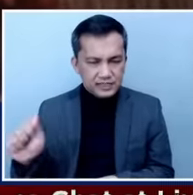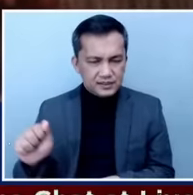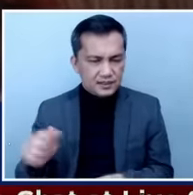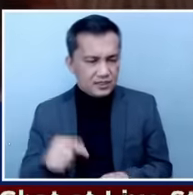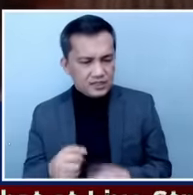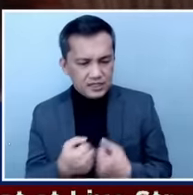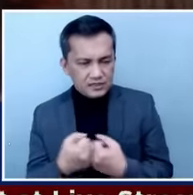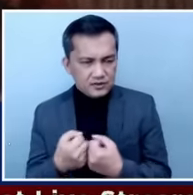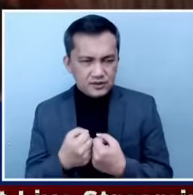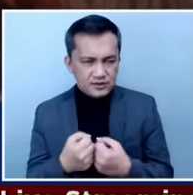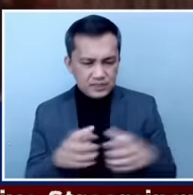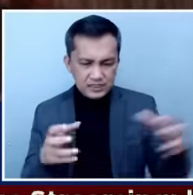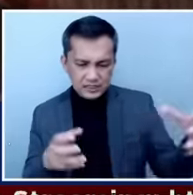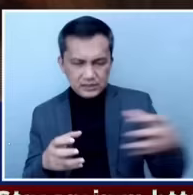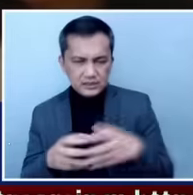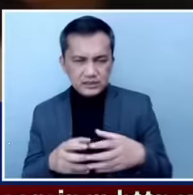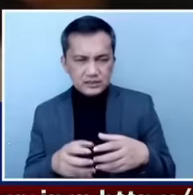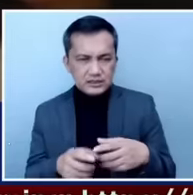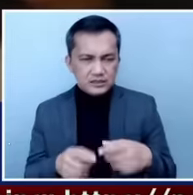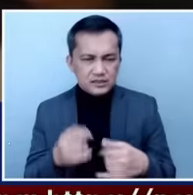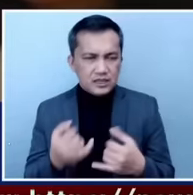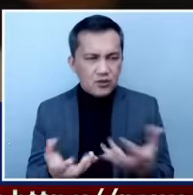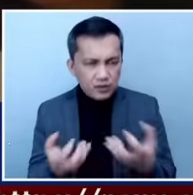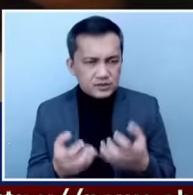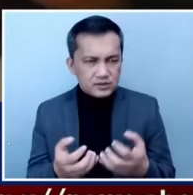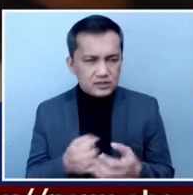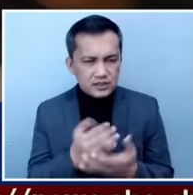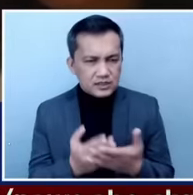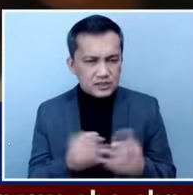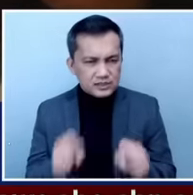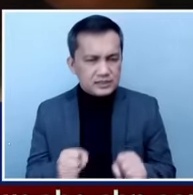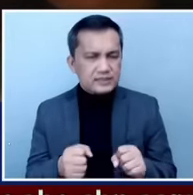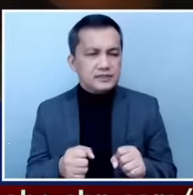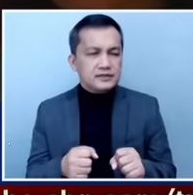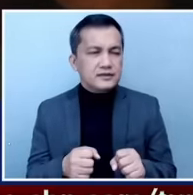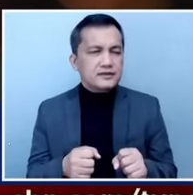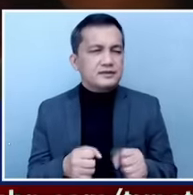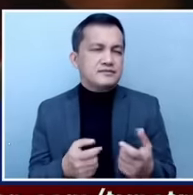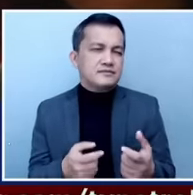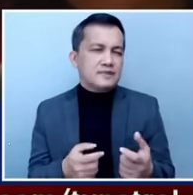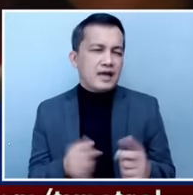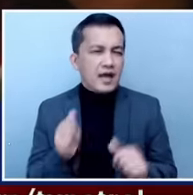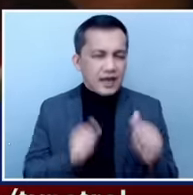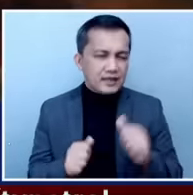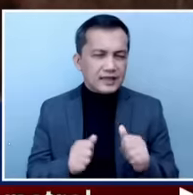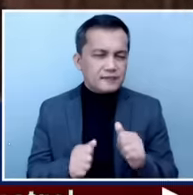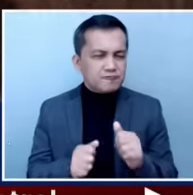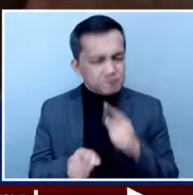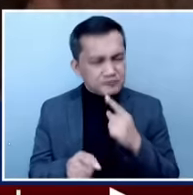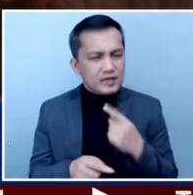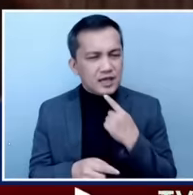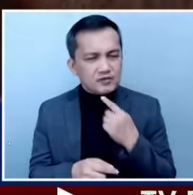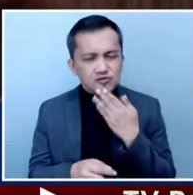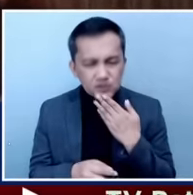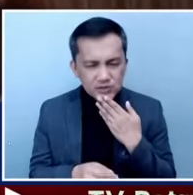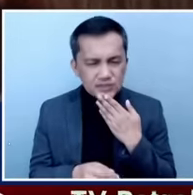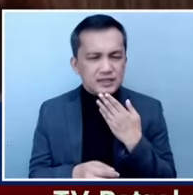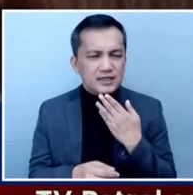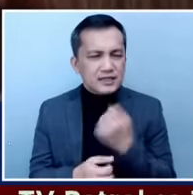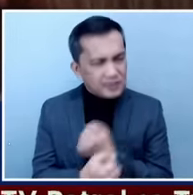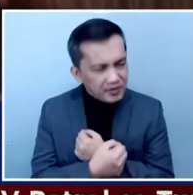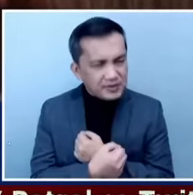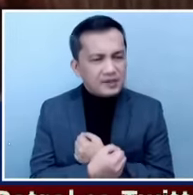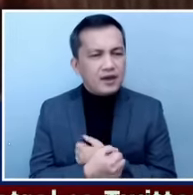to cast the part that she ended up playing. I really wanted someone who could play so earnest and sweet and loving.